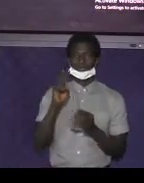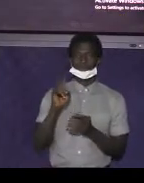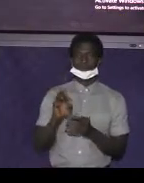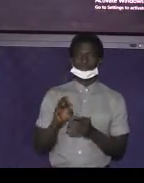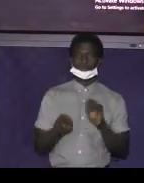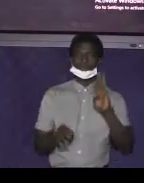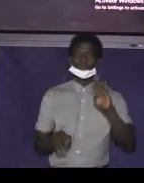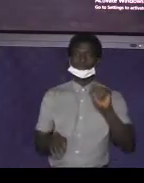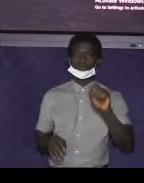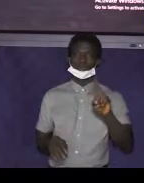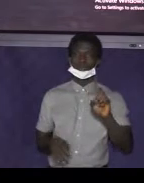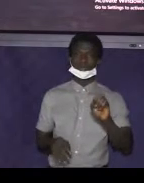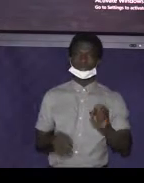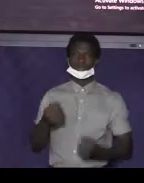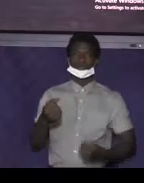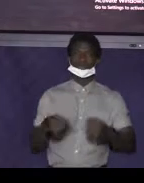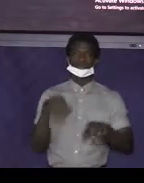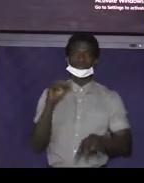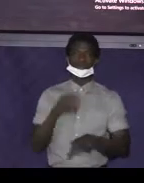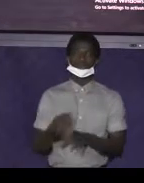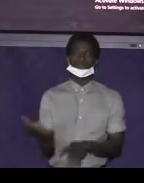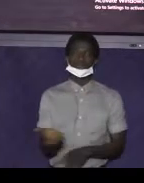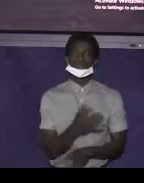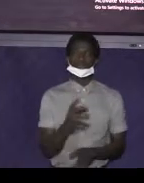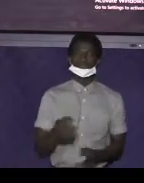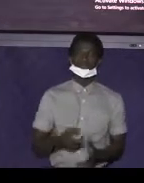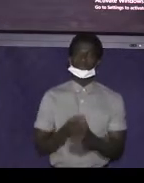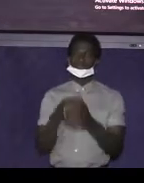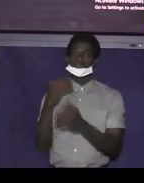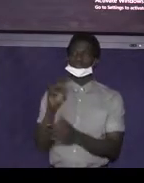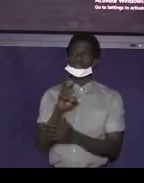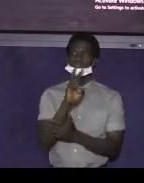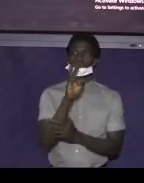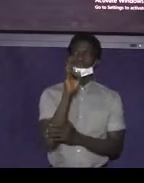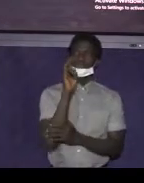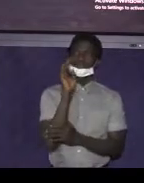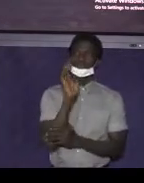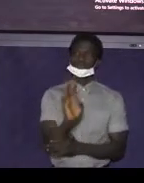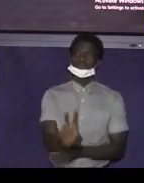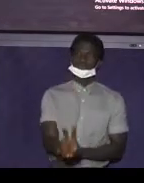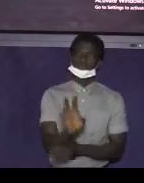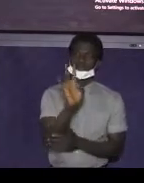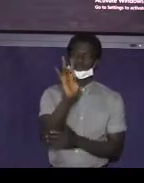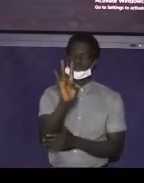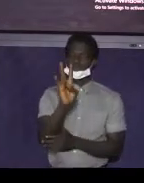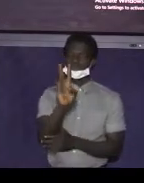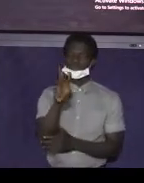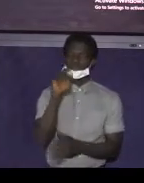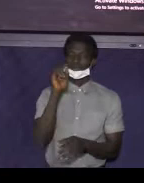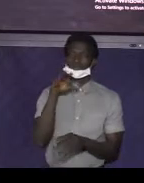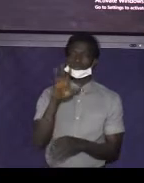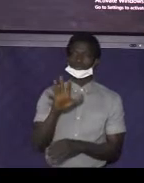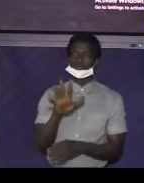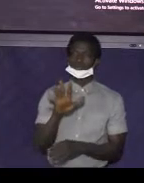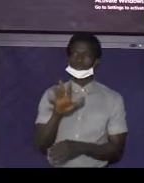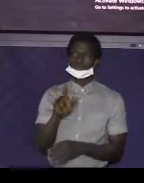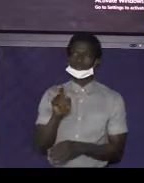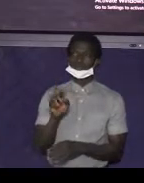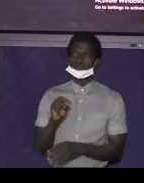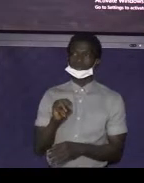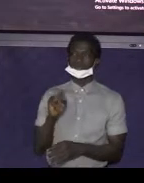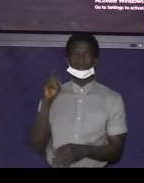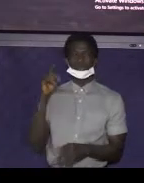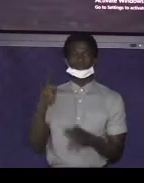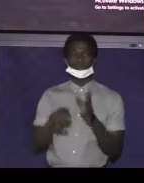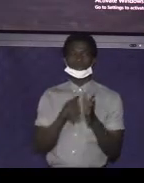drove at an average speed of 72.5 kilometers per hour. How far has he traveled? When they say